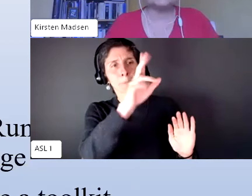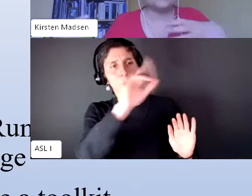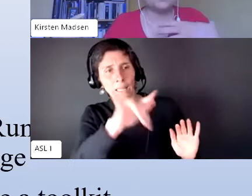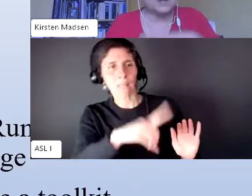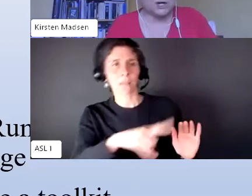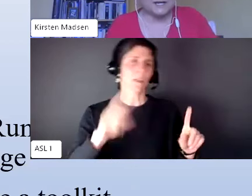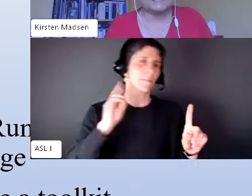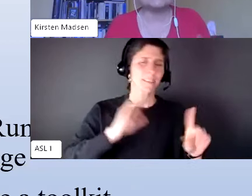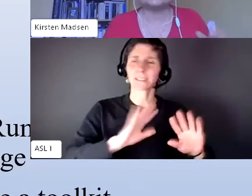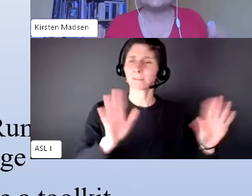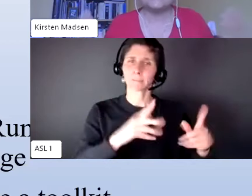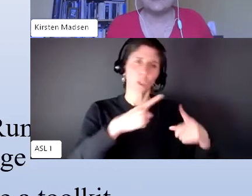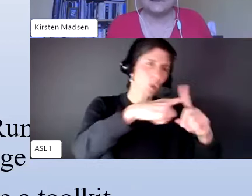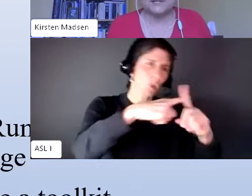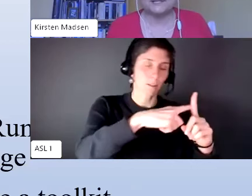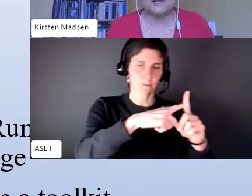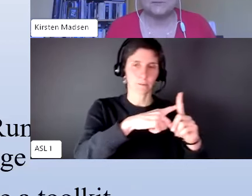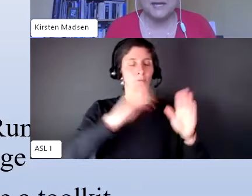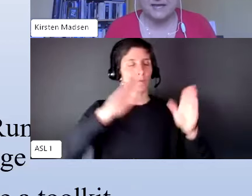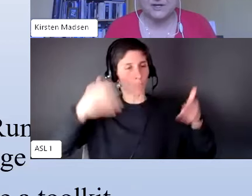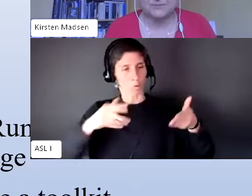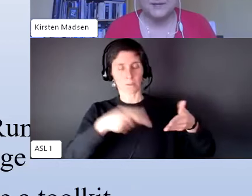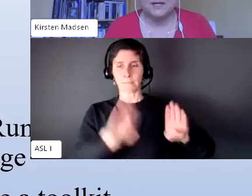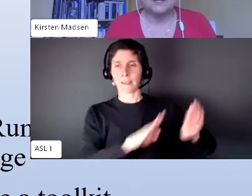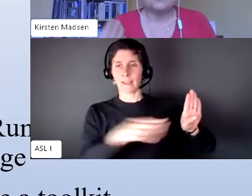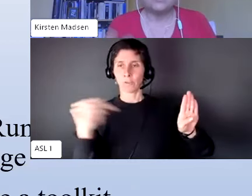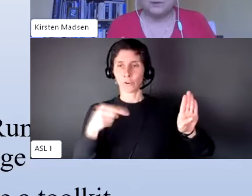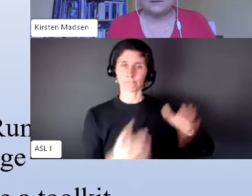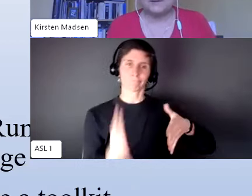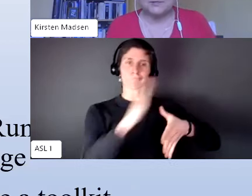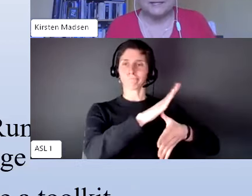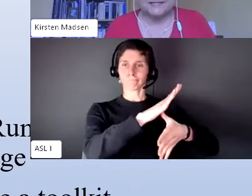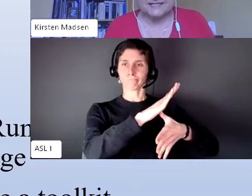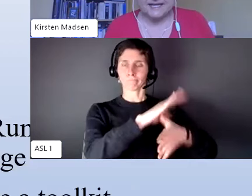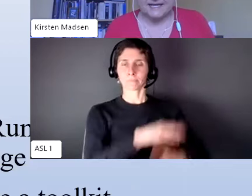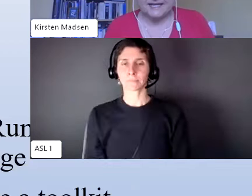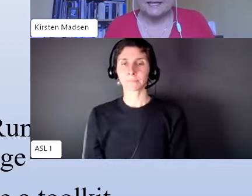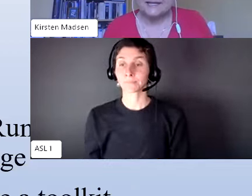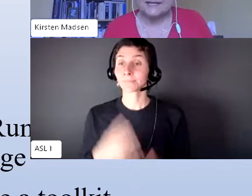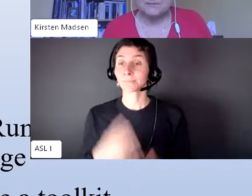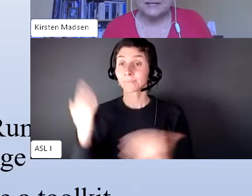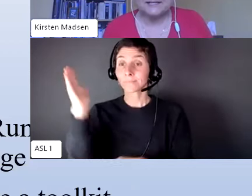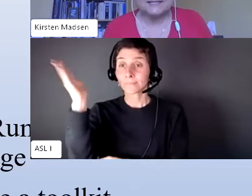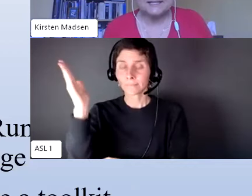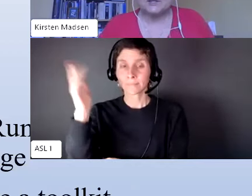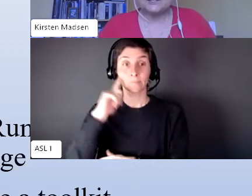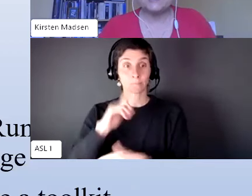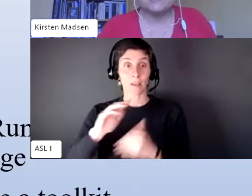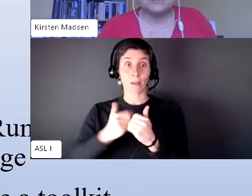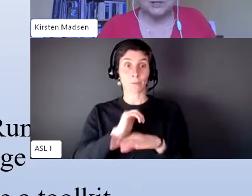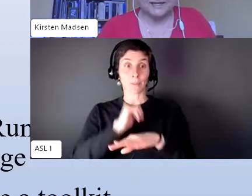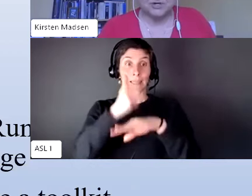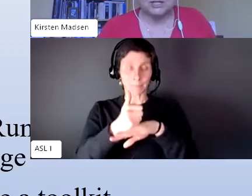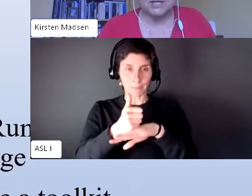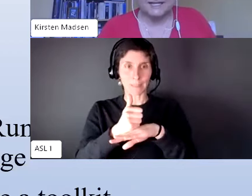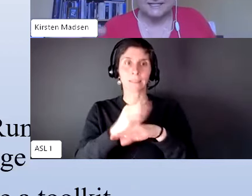victims or targets. Instead, the focus is on the behavior. What we're going to be presenting today is implementing the Seniors